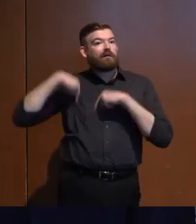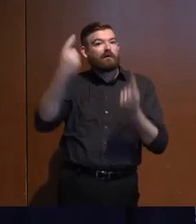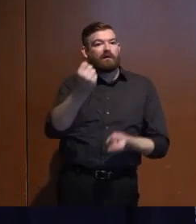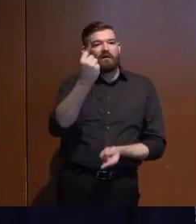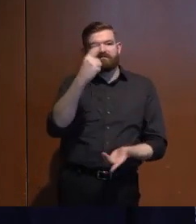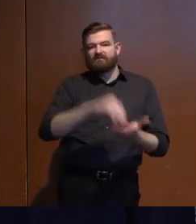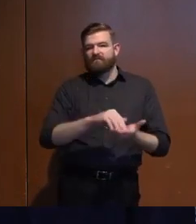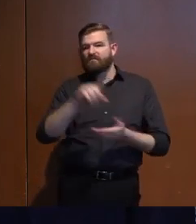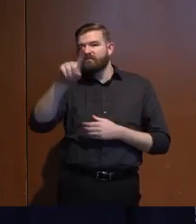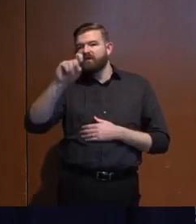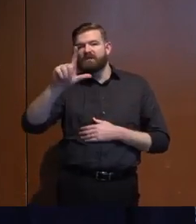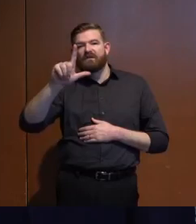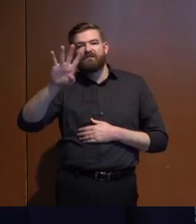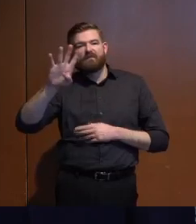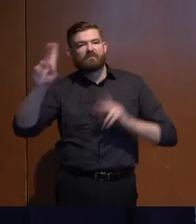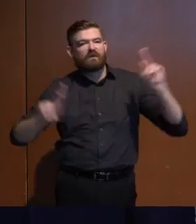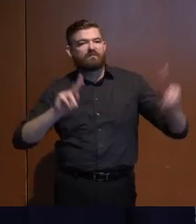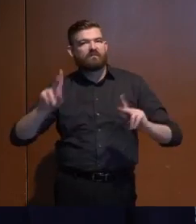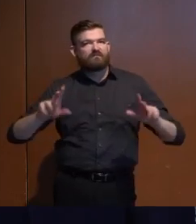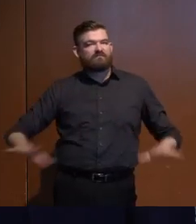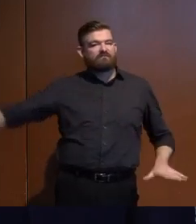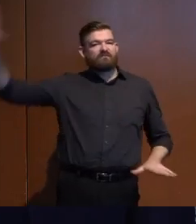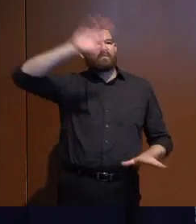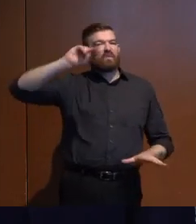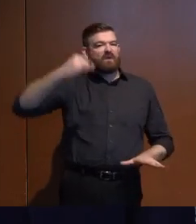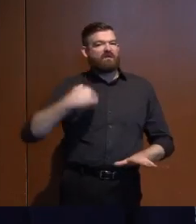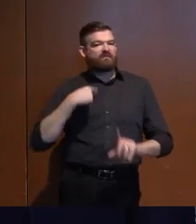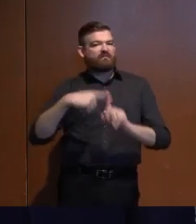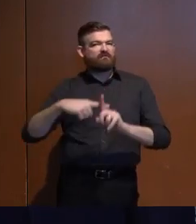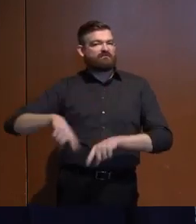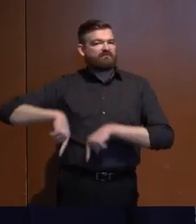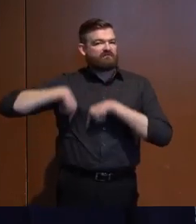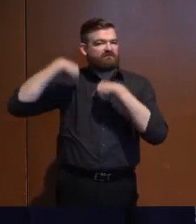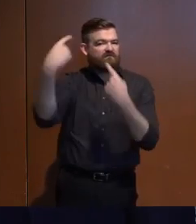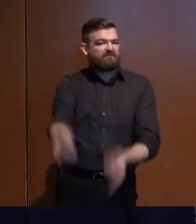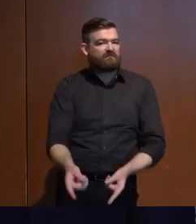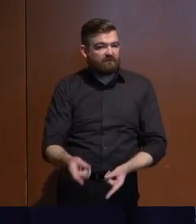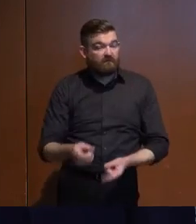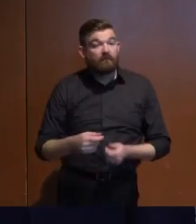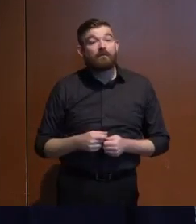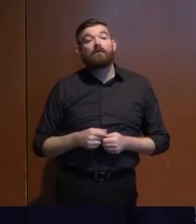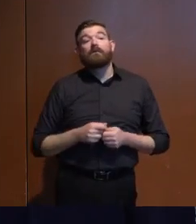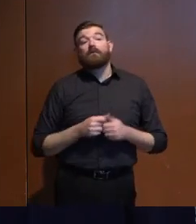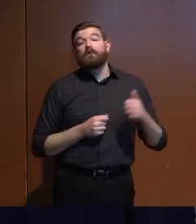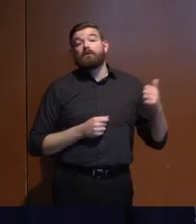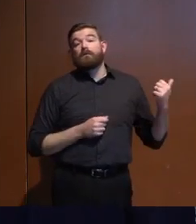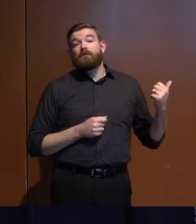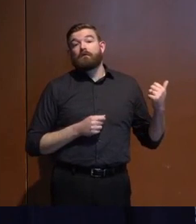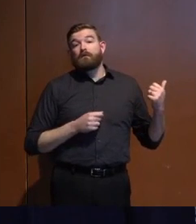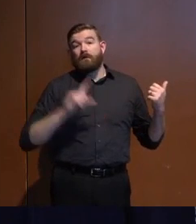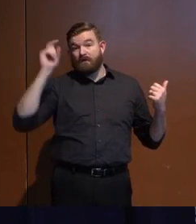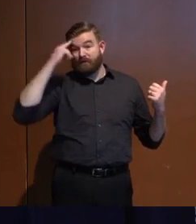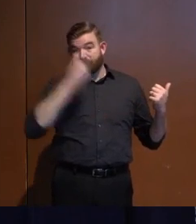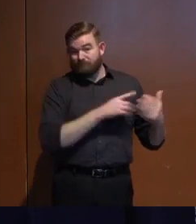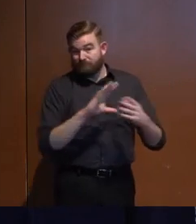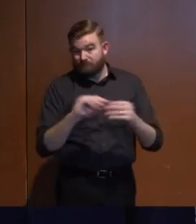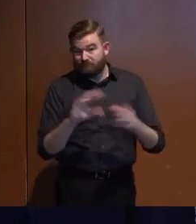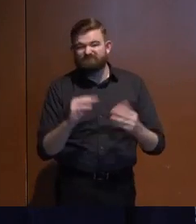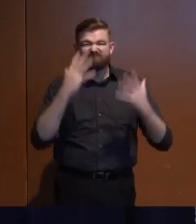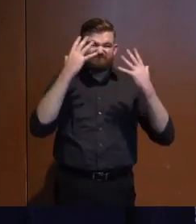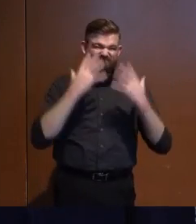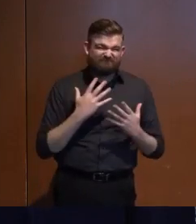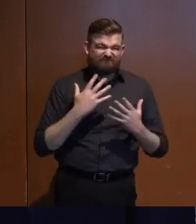11,124 cases in the state. As the governor shared, sadly, we're reporting 32